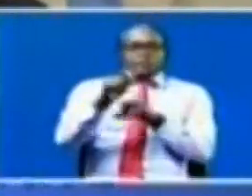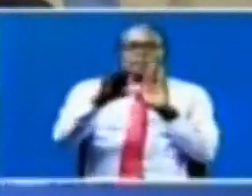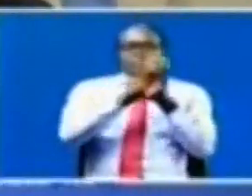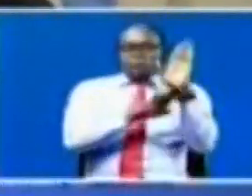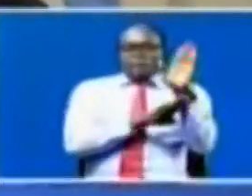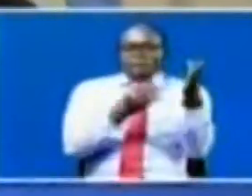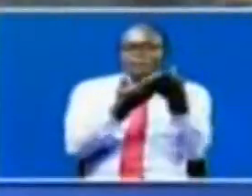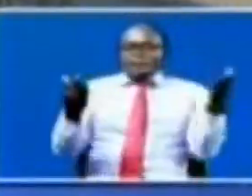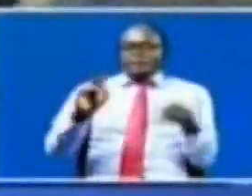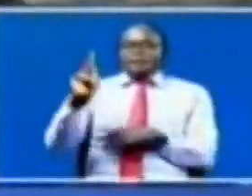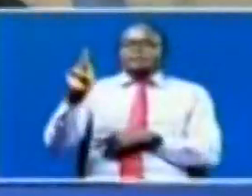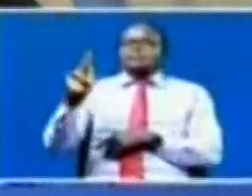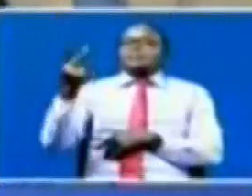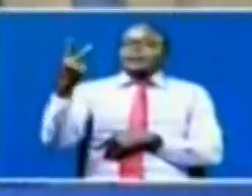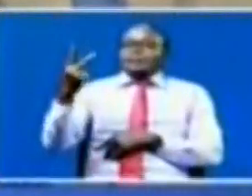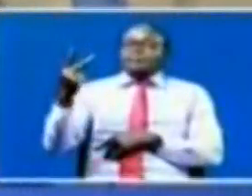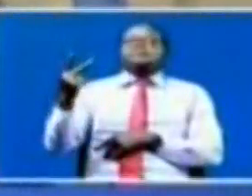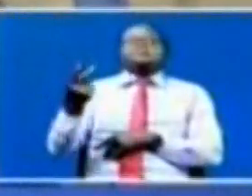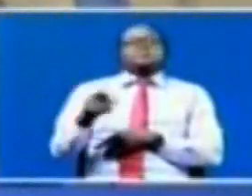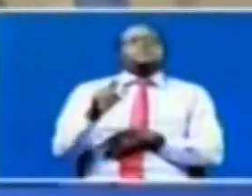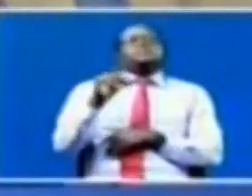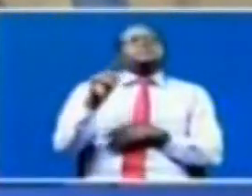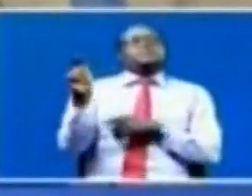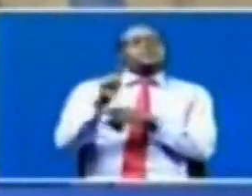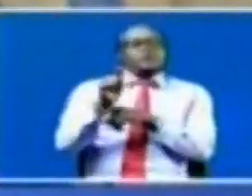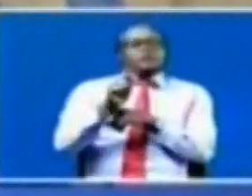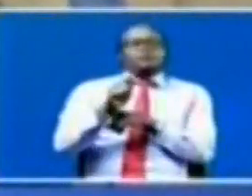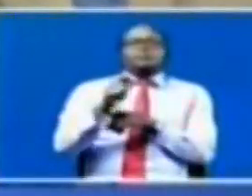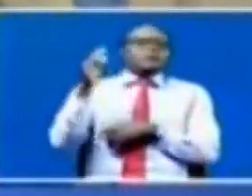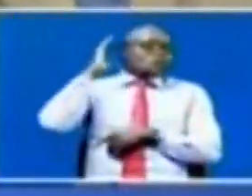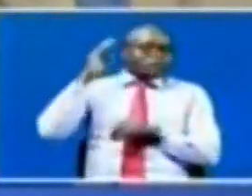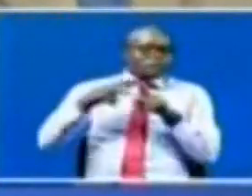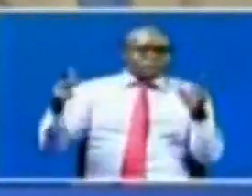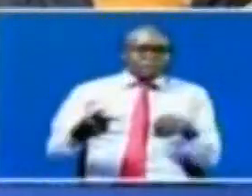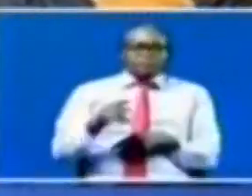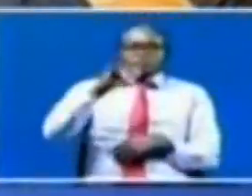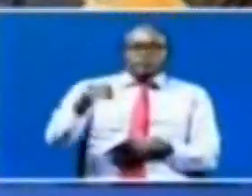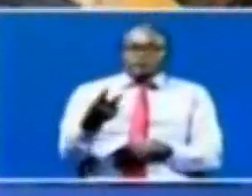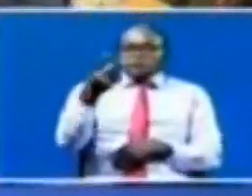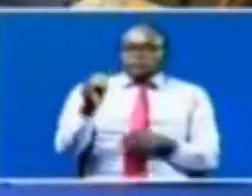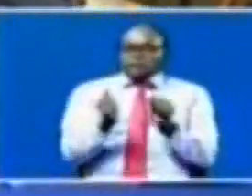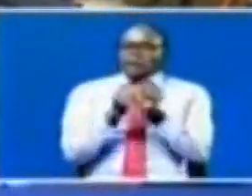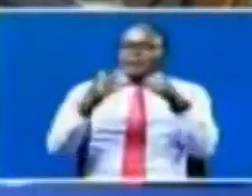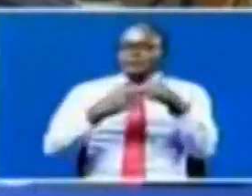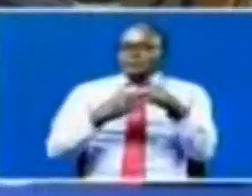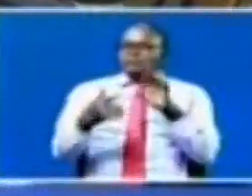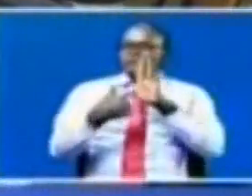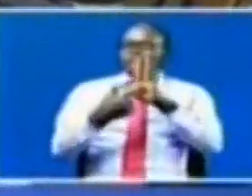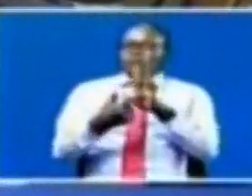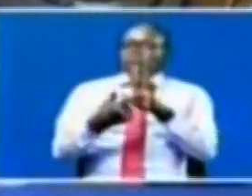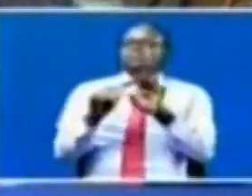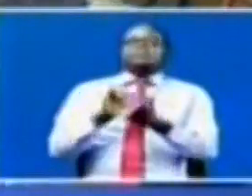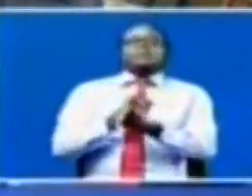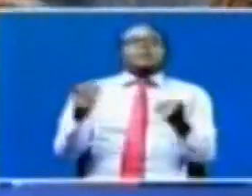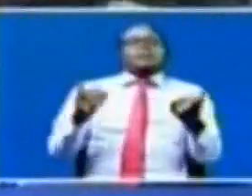country. The training of tutors for teacher training colleges will also commence in January of 2019. Amina had indicated that she was going to clear